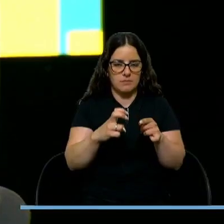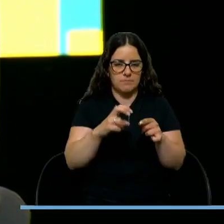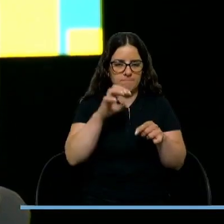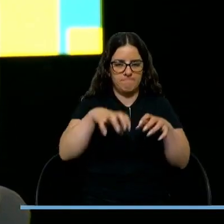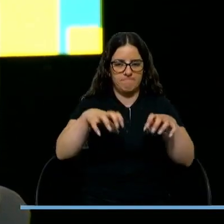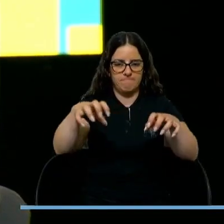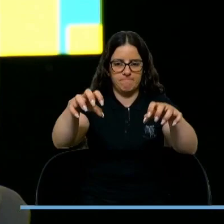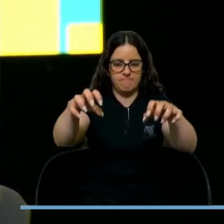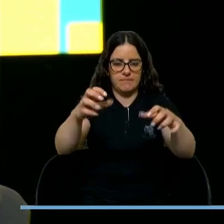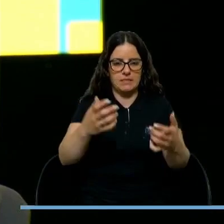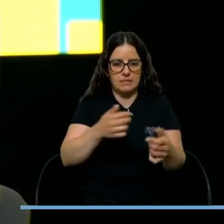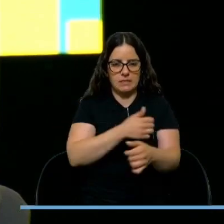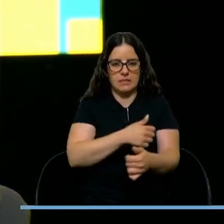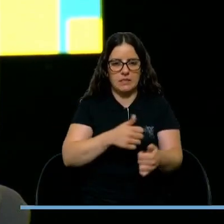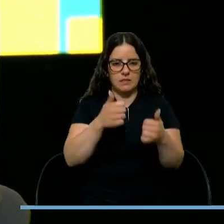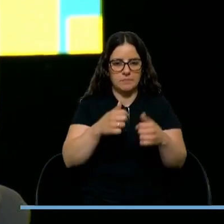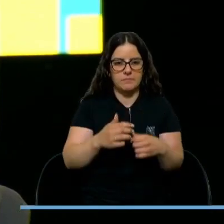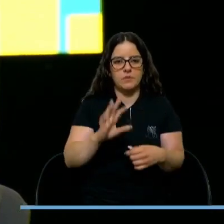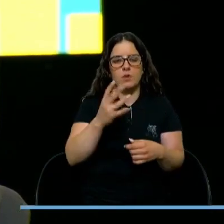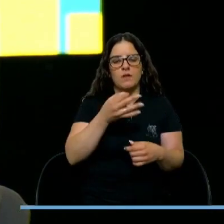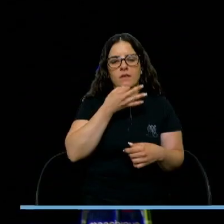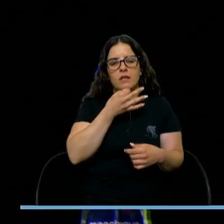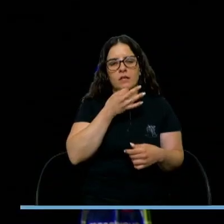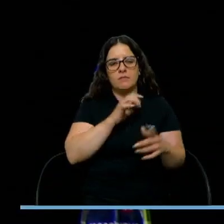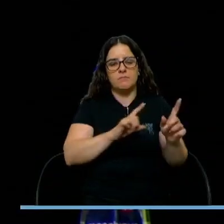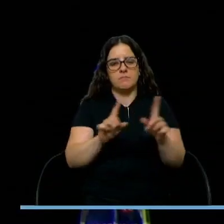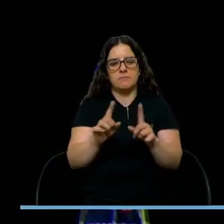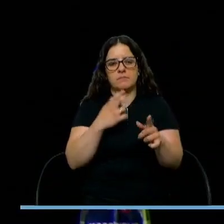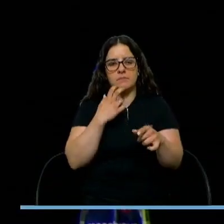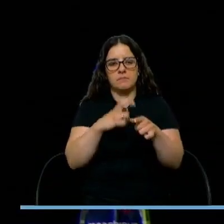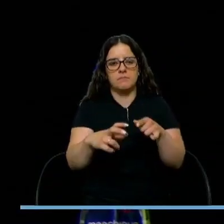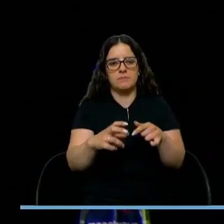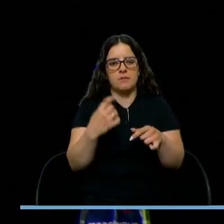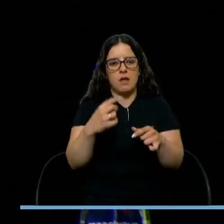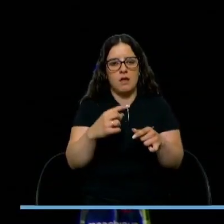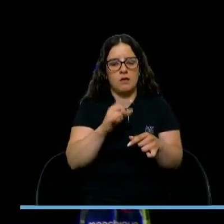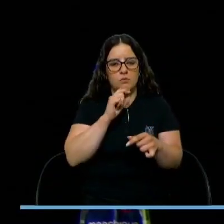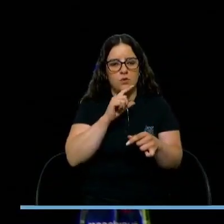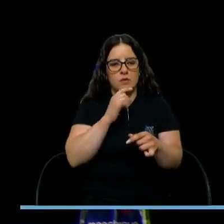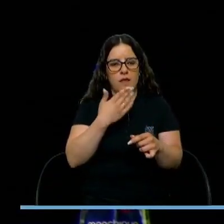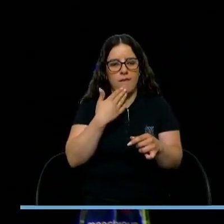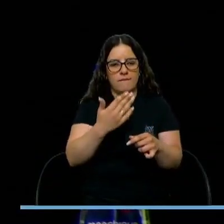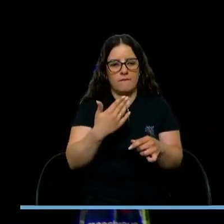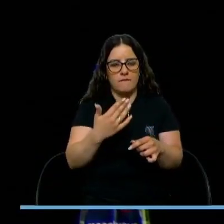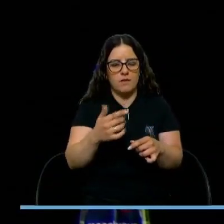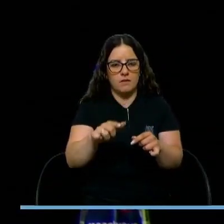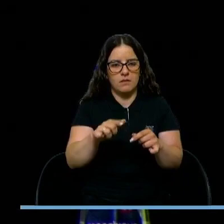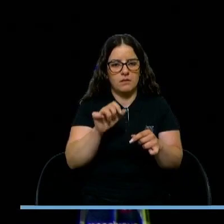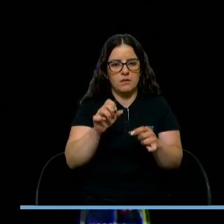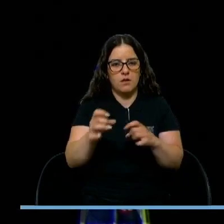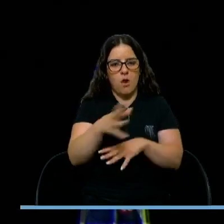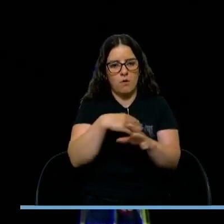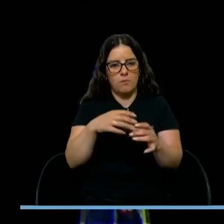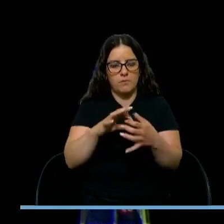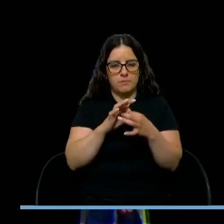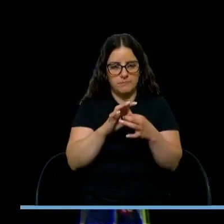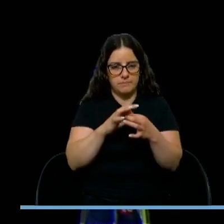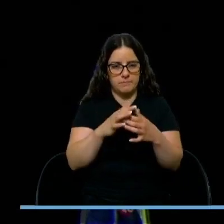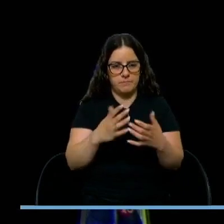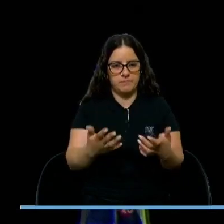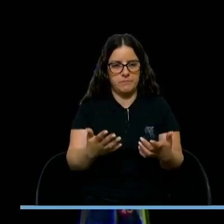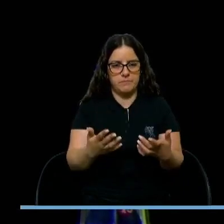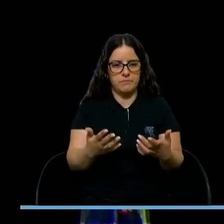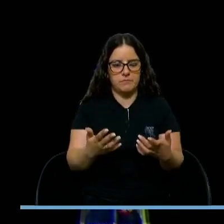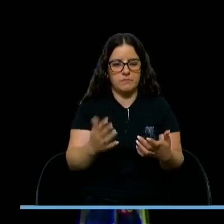where they can in the city. When we're speaking about electric mobility, there's a huge opportunity at a European